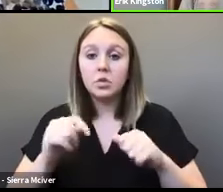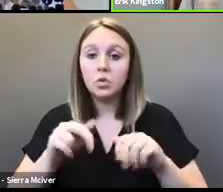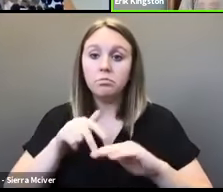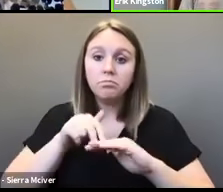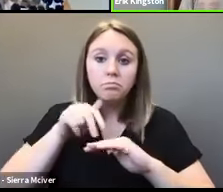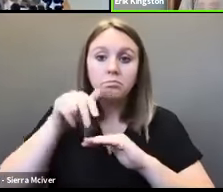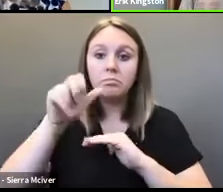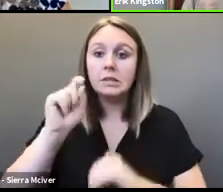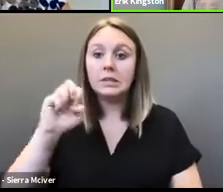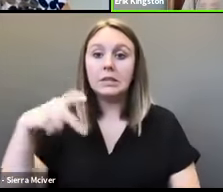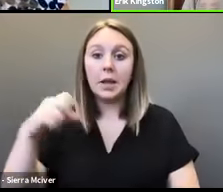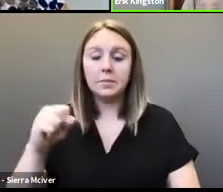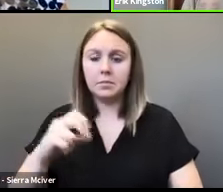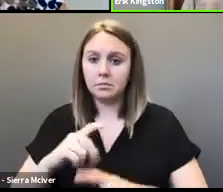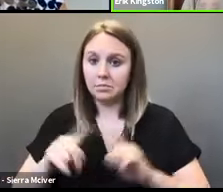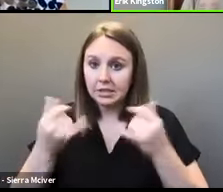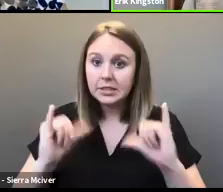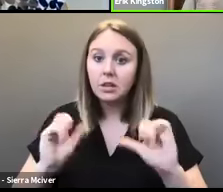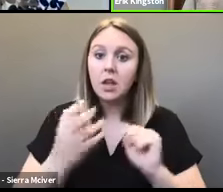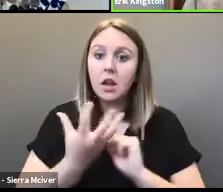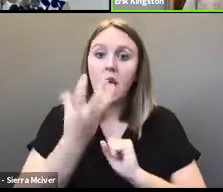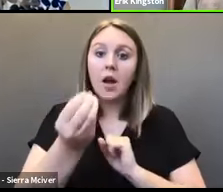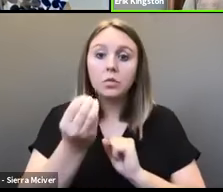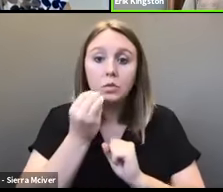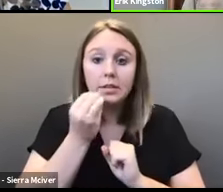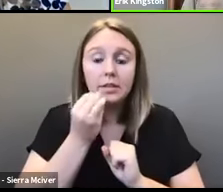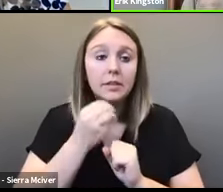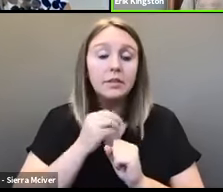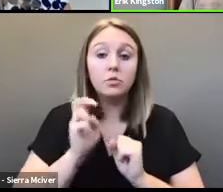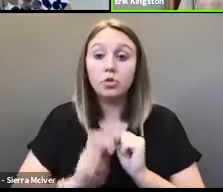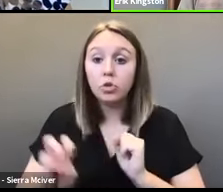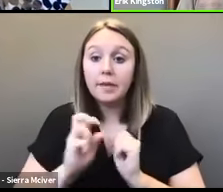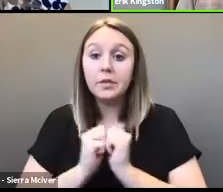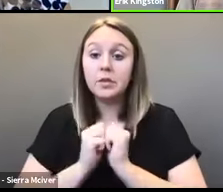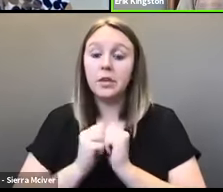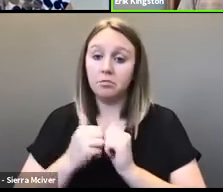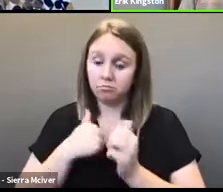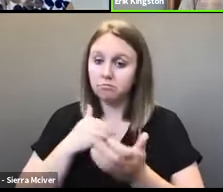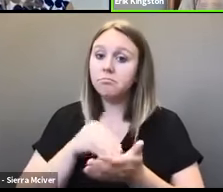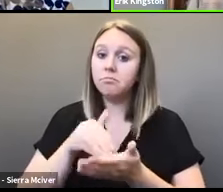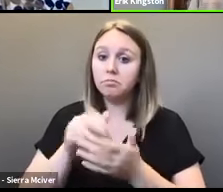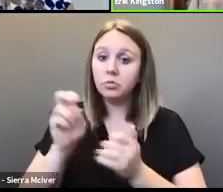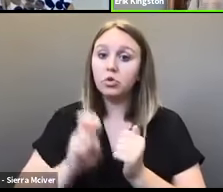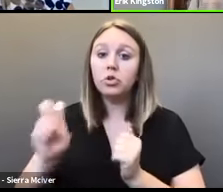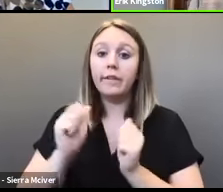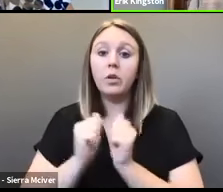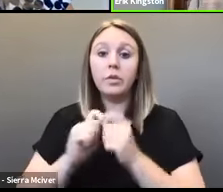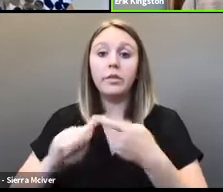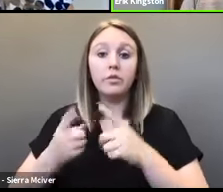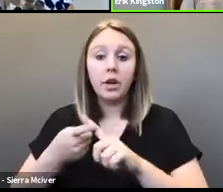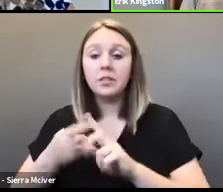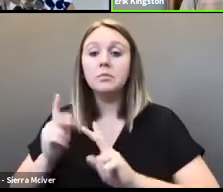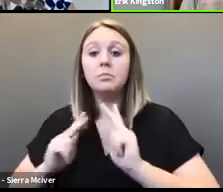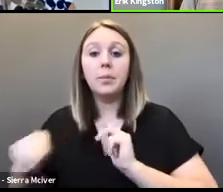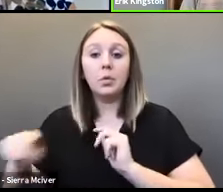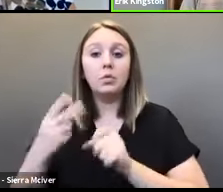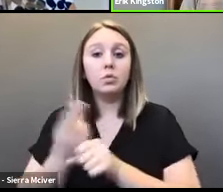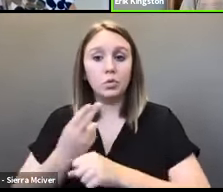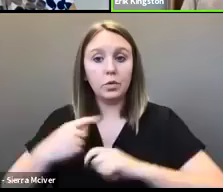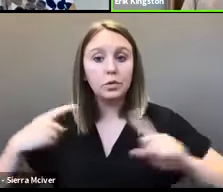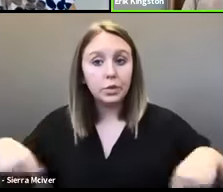you we can go to out to eat and, and travel together. I travel a lot with folks that use wheelchairs and scooters. And, you know, so I've learned